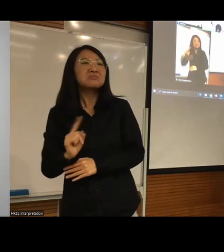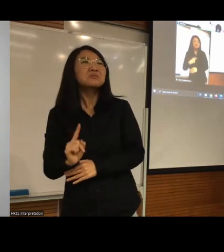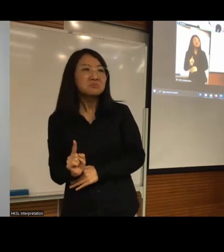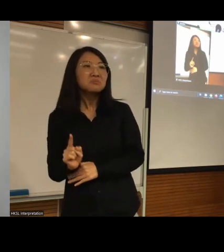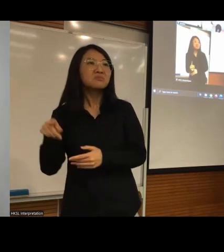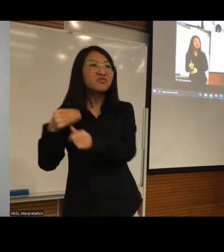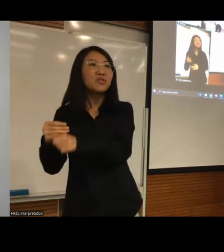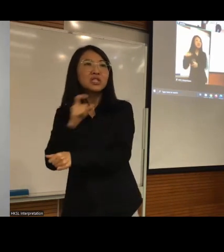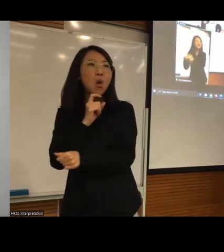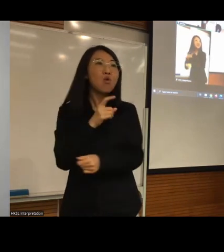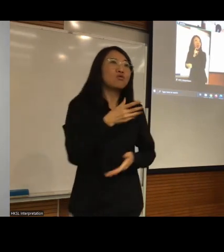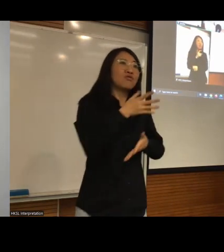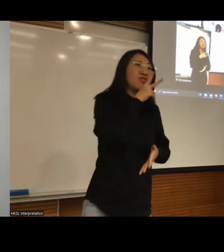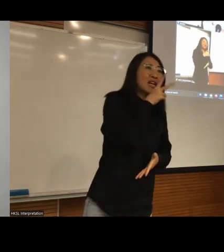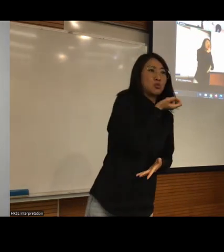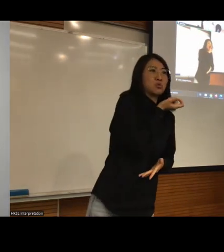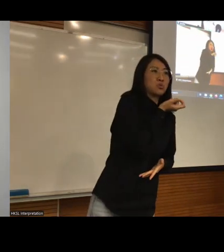Reflective, that takes a lot of time.